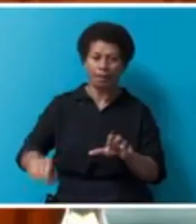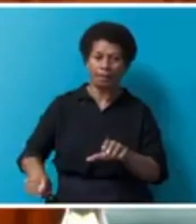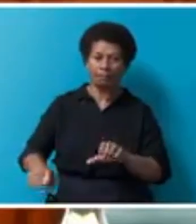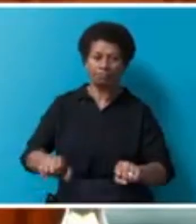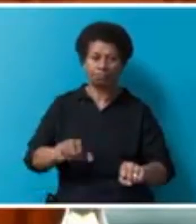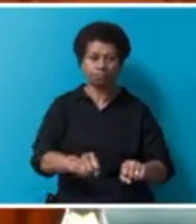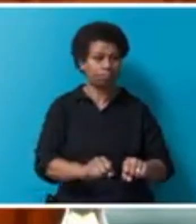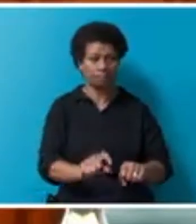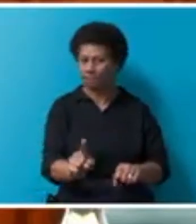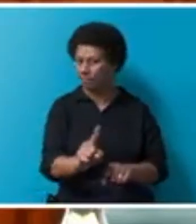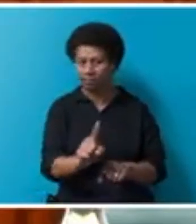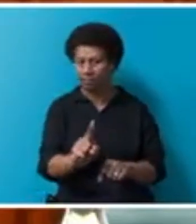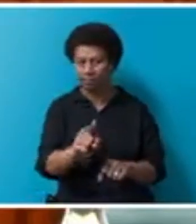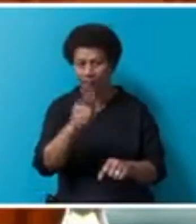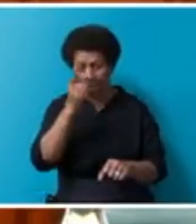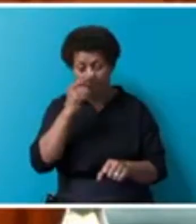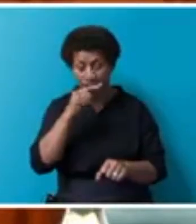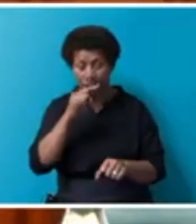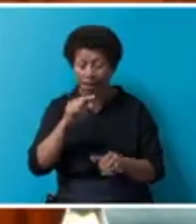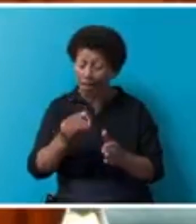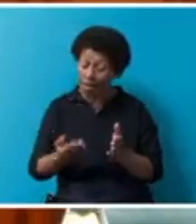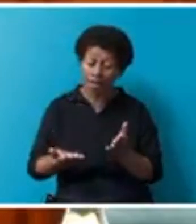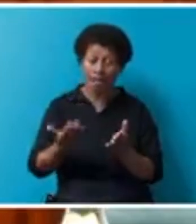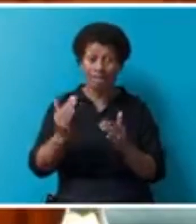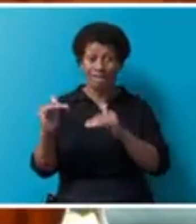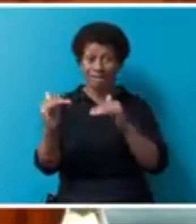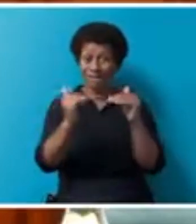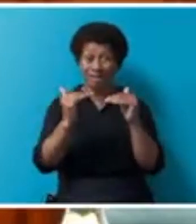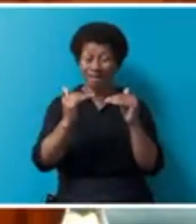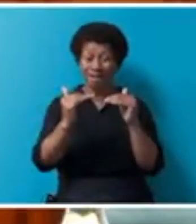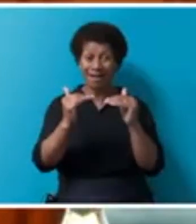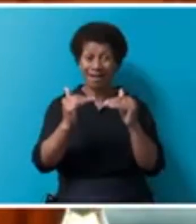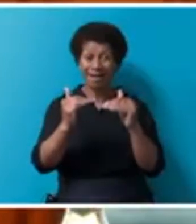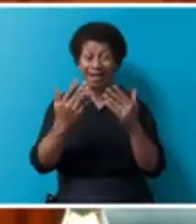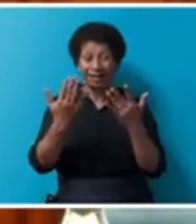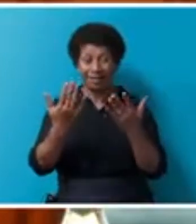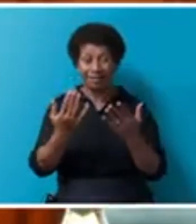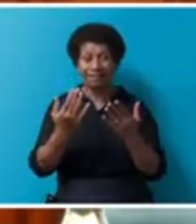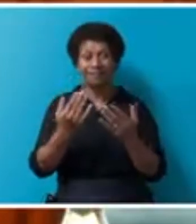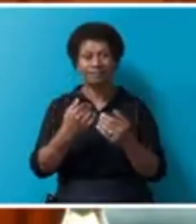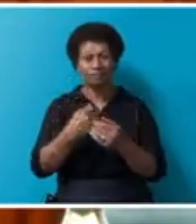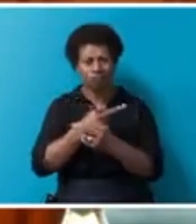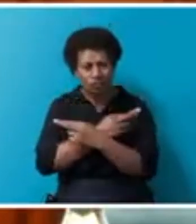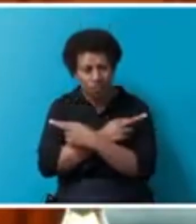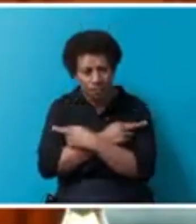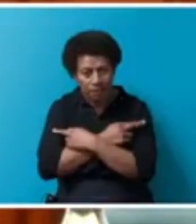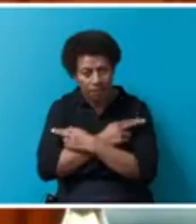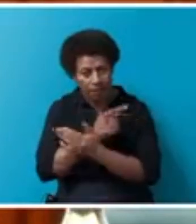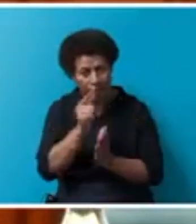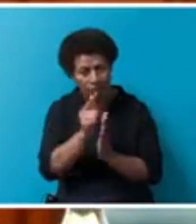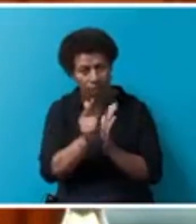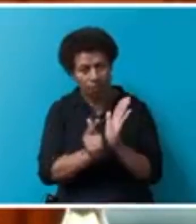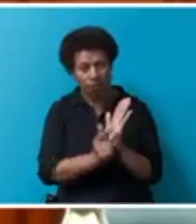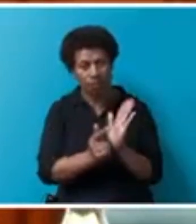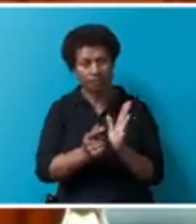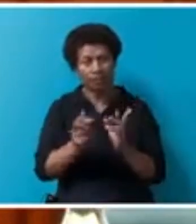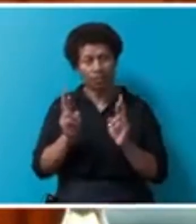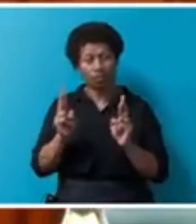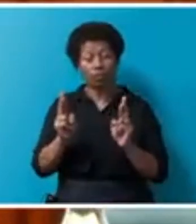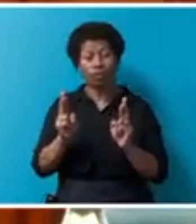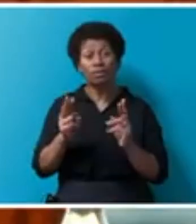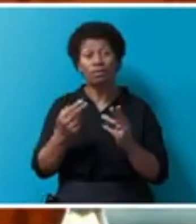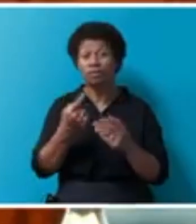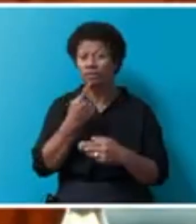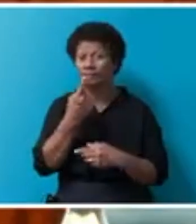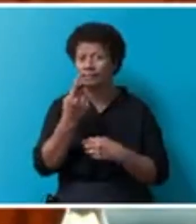our people and governing with fairness, integrity, and respect for the law. I wish to respond to the statement